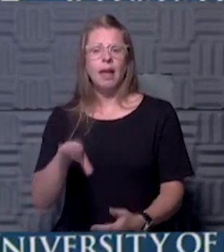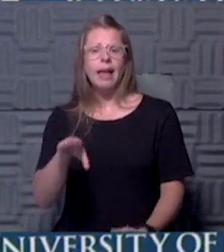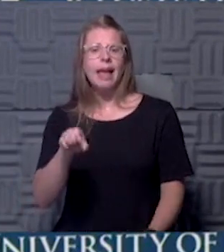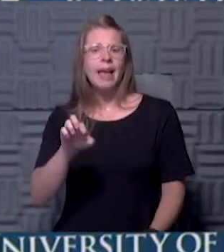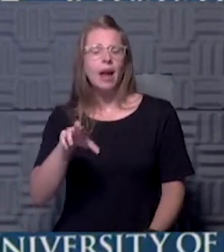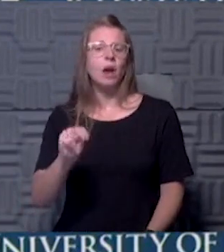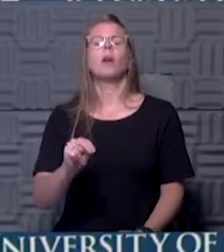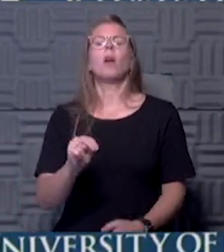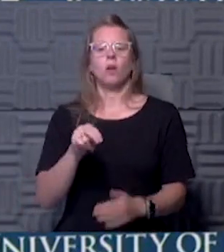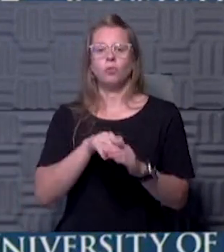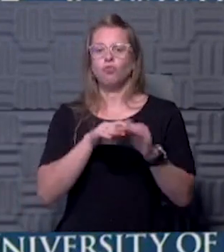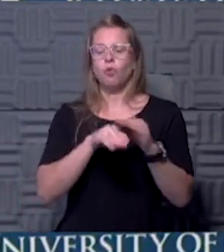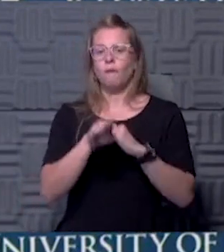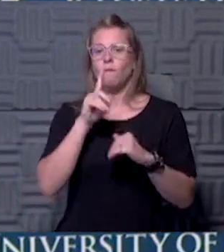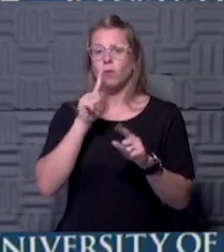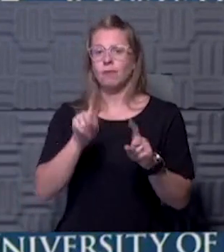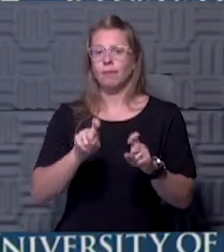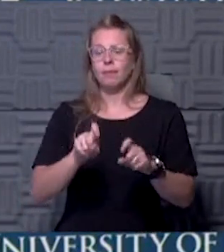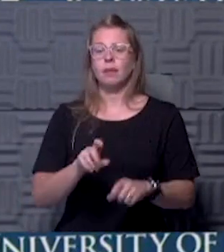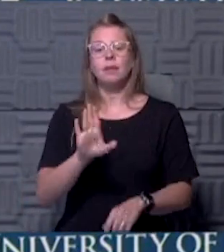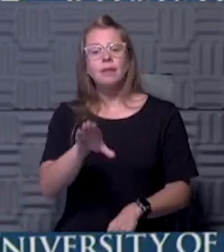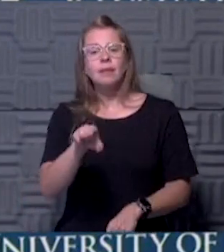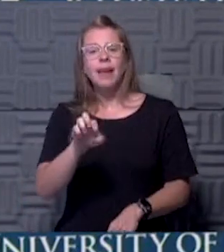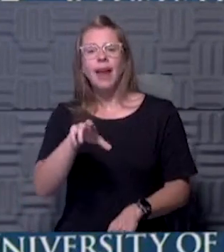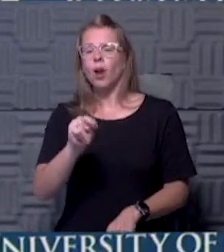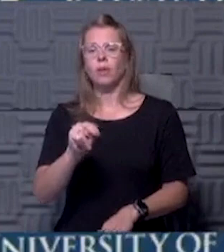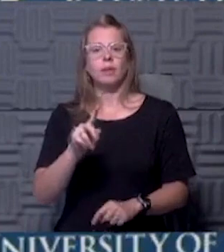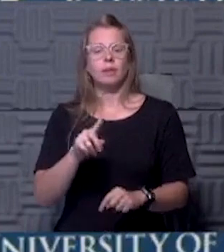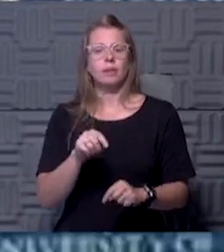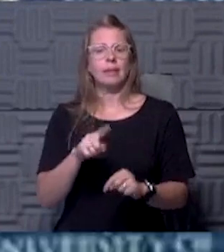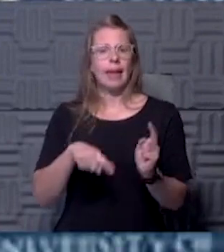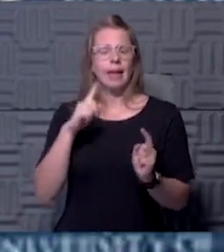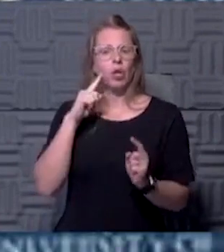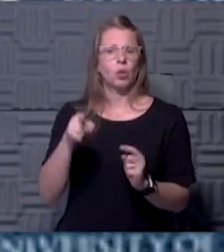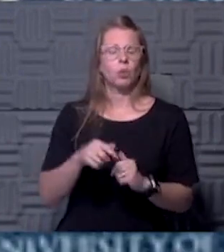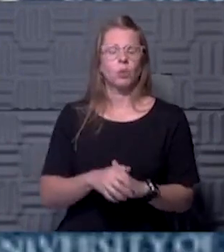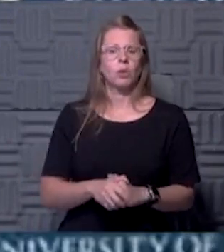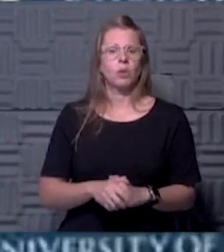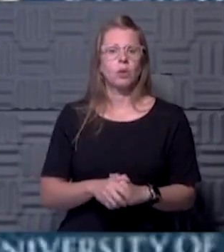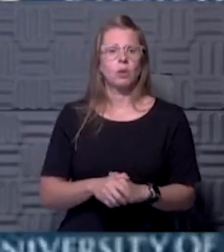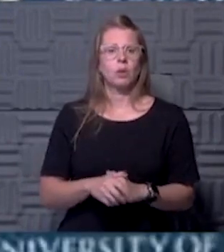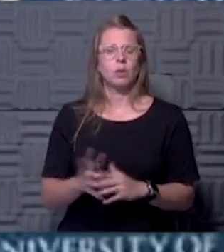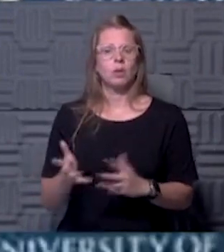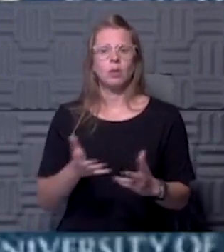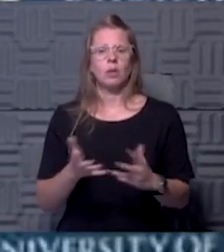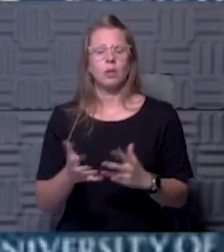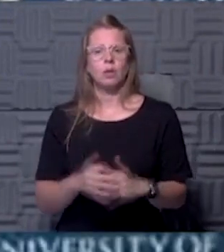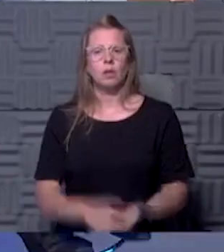Aaron. coming through to be tested. Hey, Aaron. Hey, Aaron. Can't hear you.